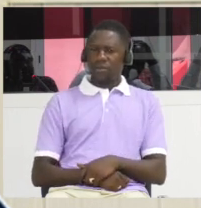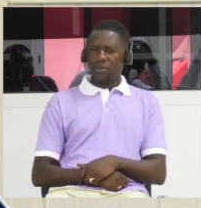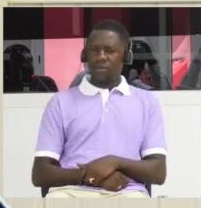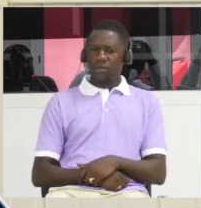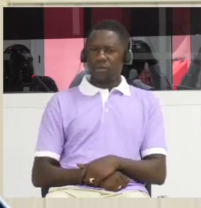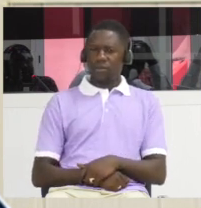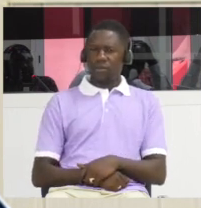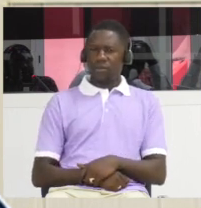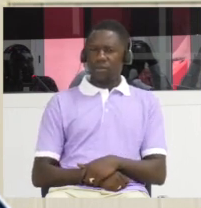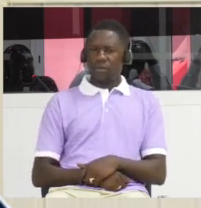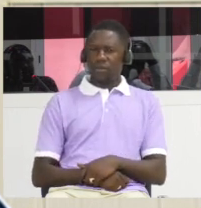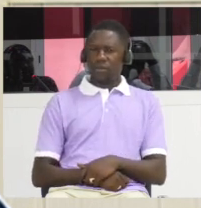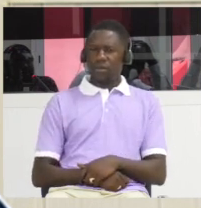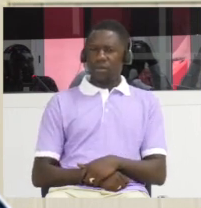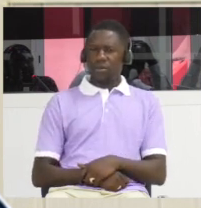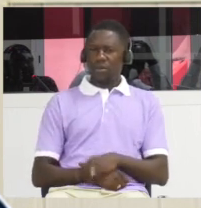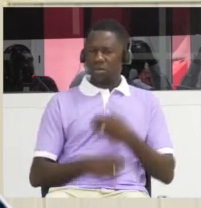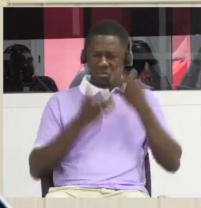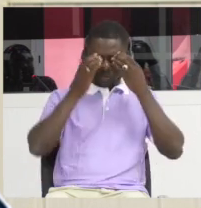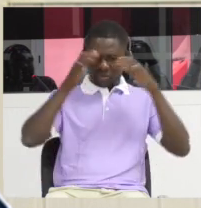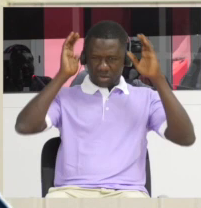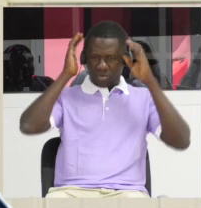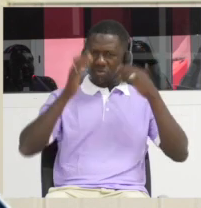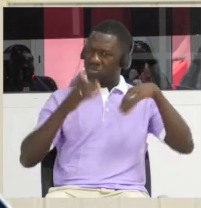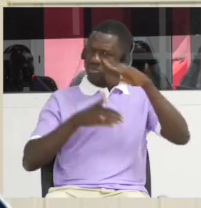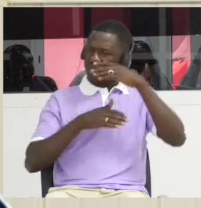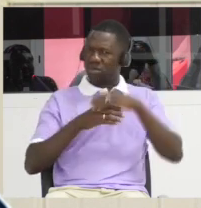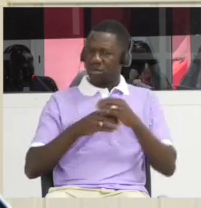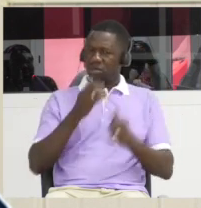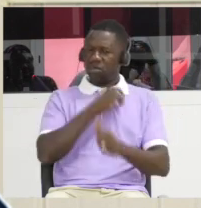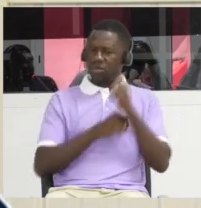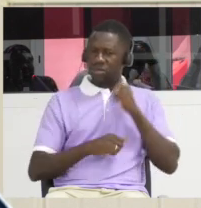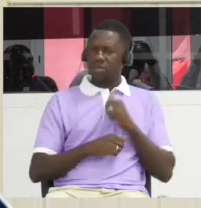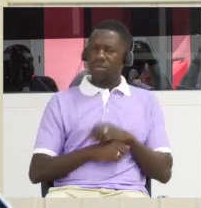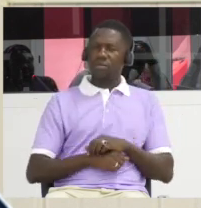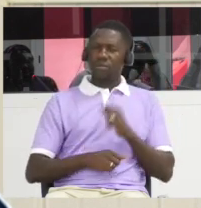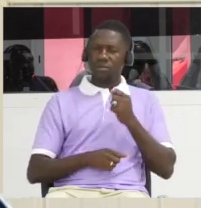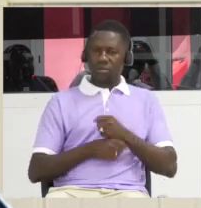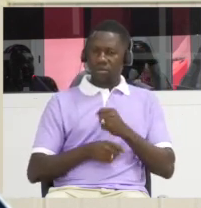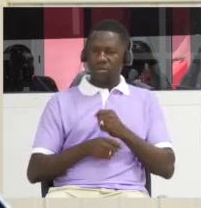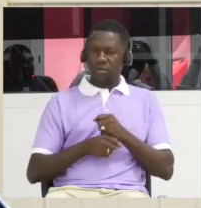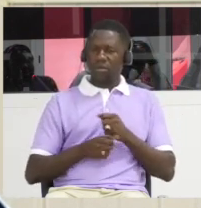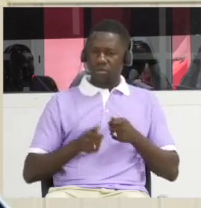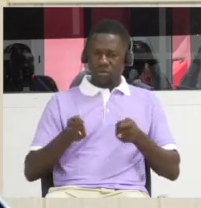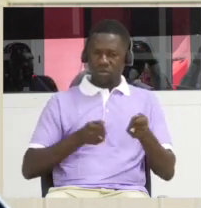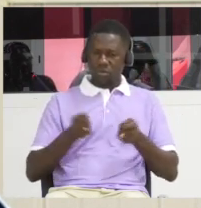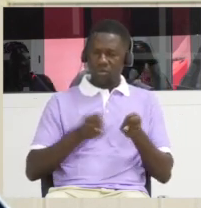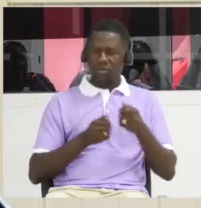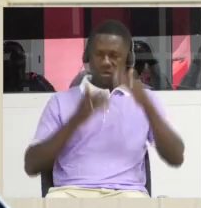at staff college somewhere and come and assume control of the